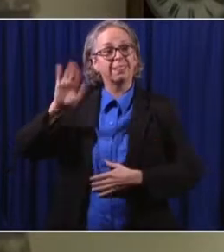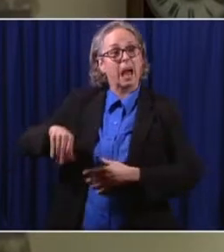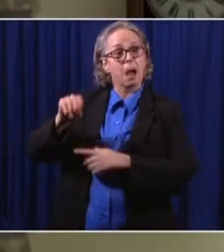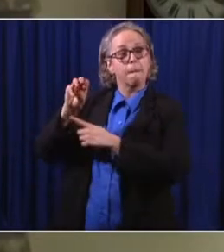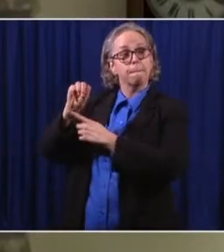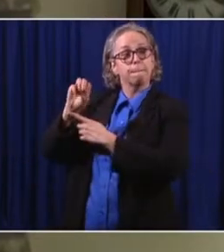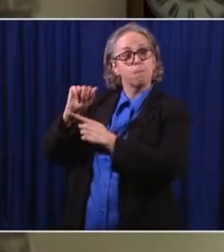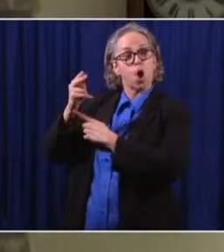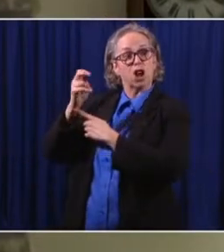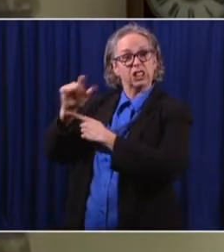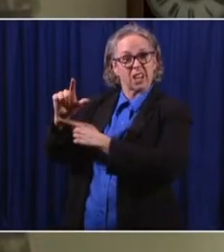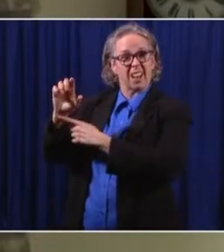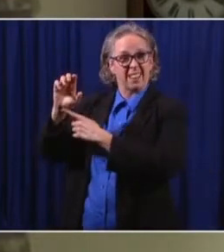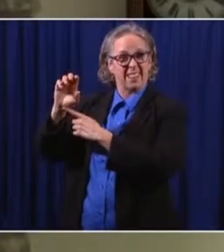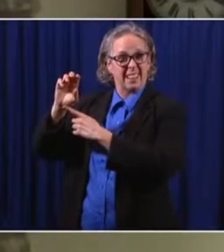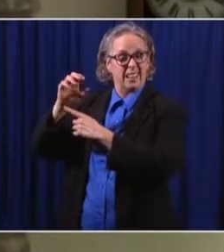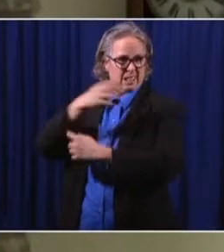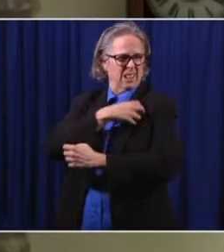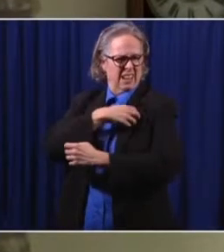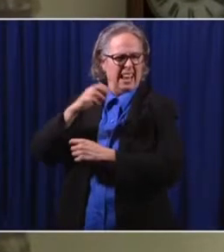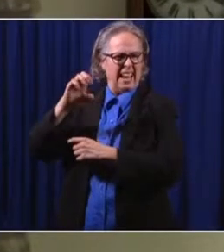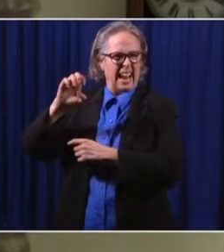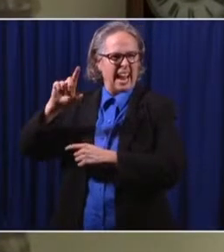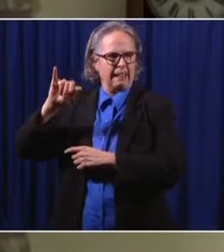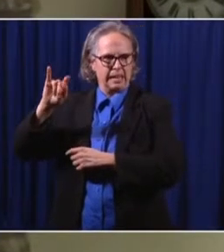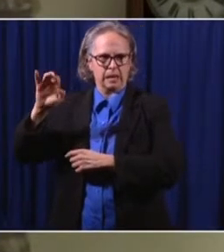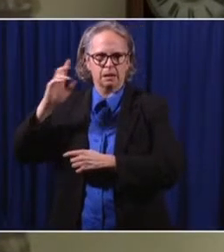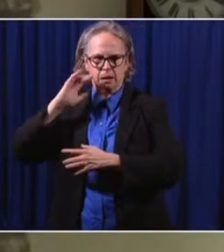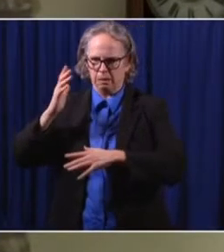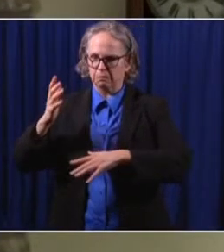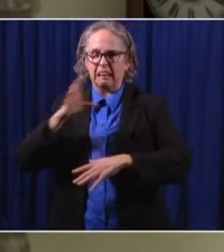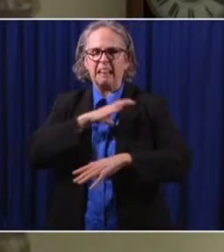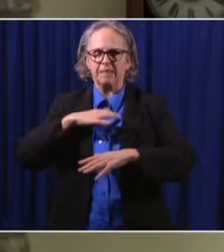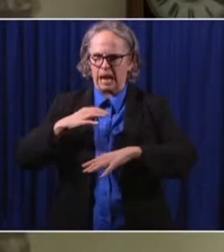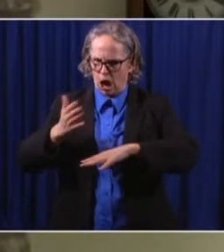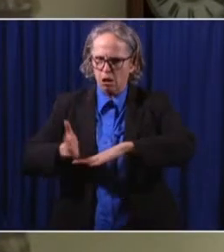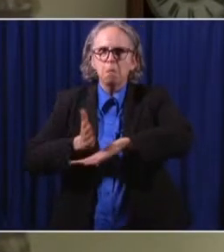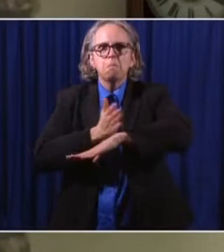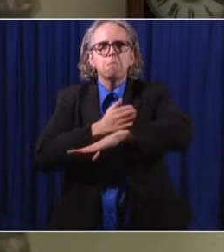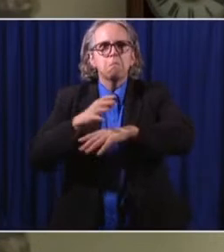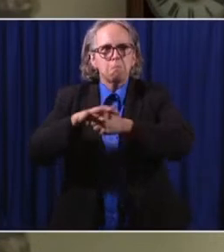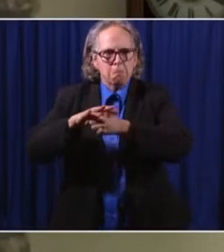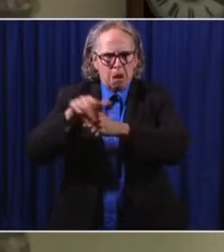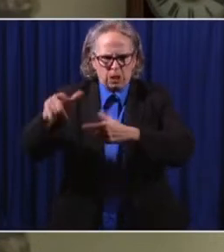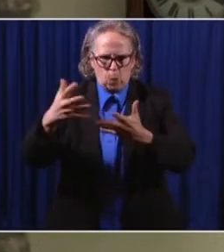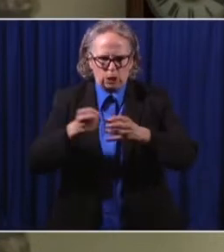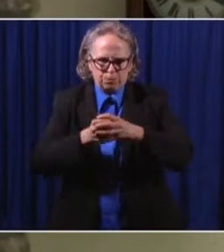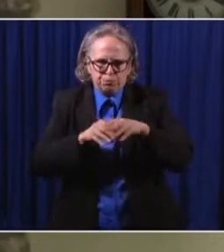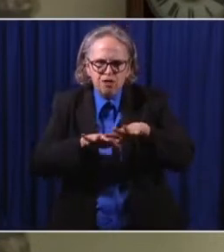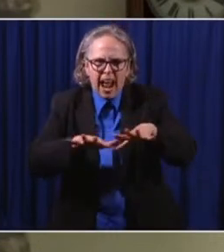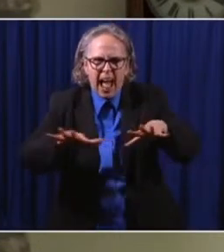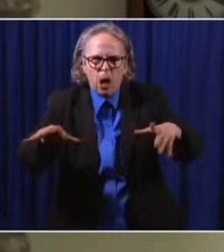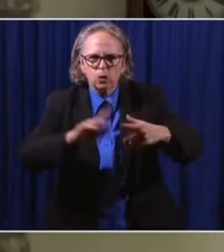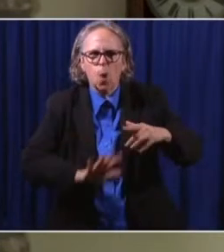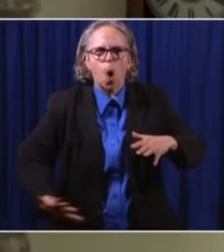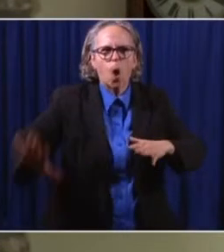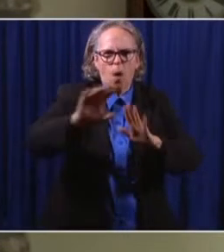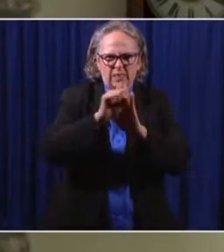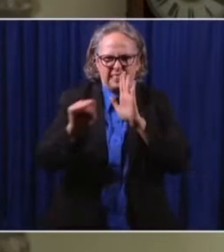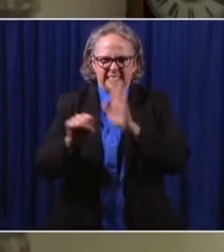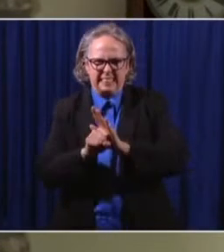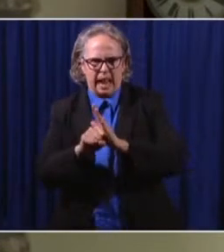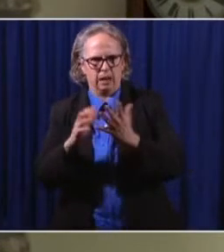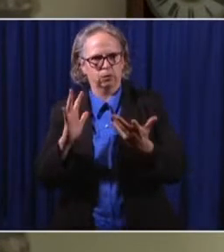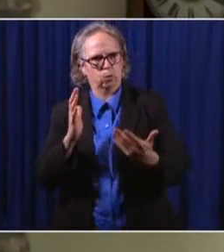been working well in the Cleveland area. We would hope to see this expanded throughout the state of Ohio. And as I told